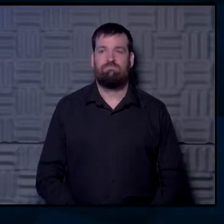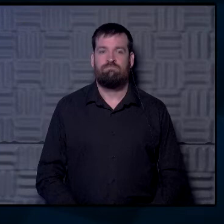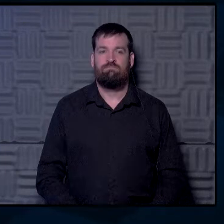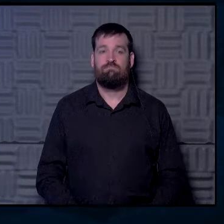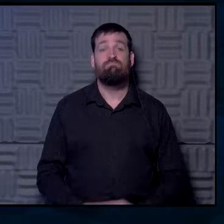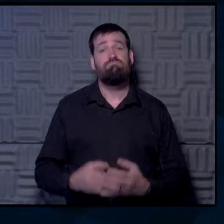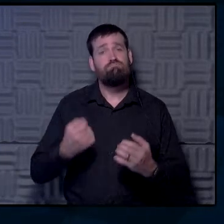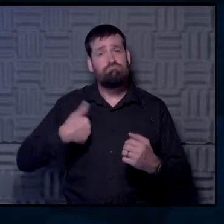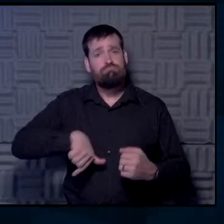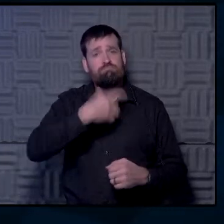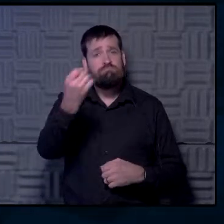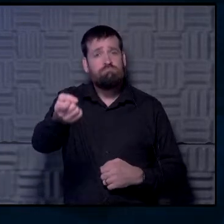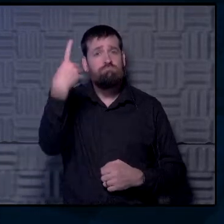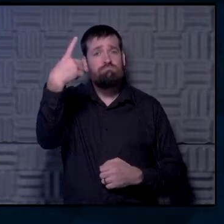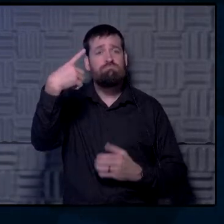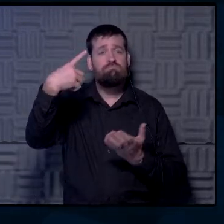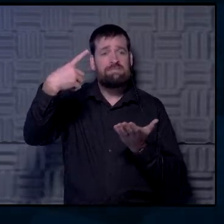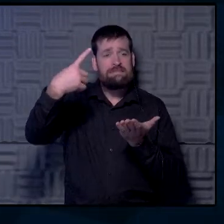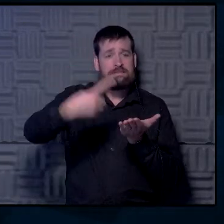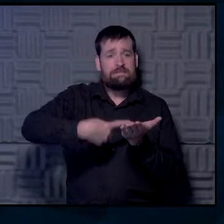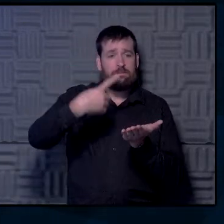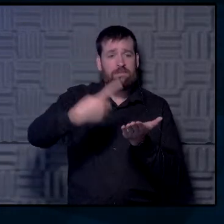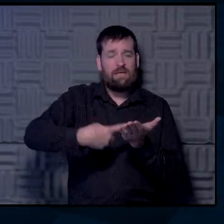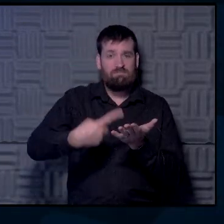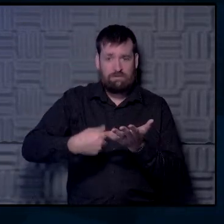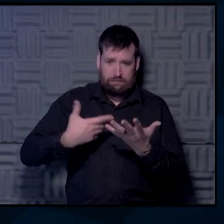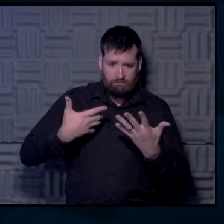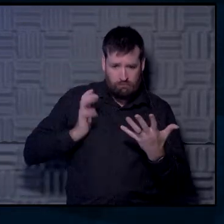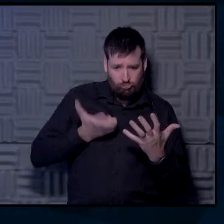We understand that sometimes, despite our best